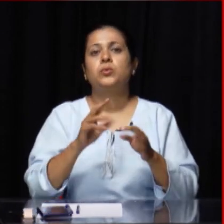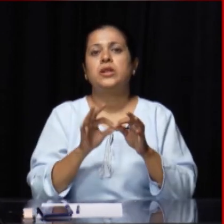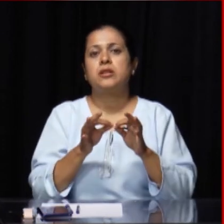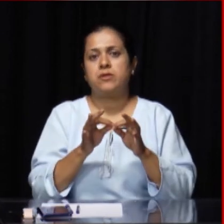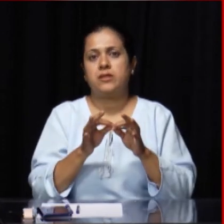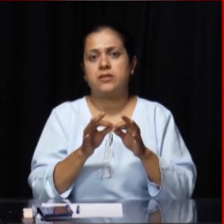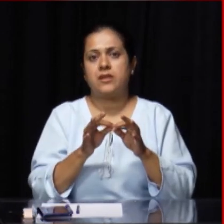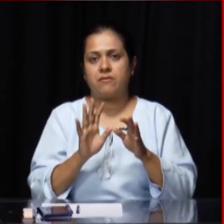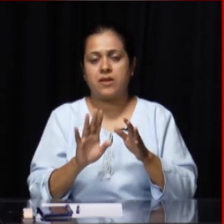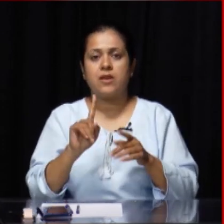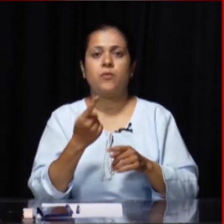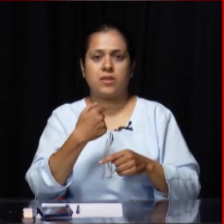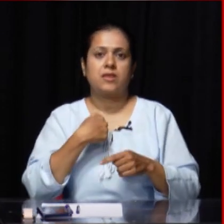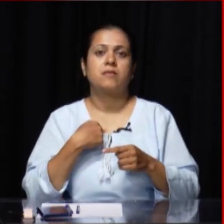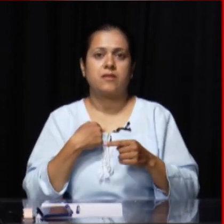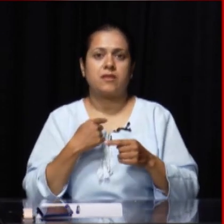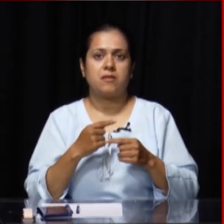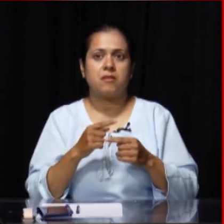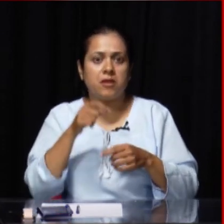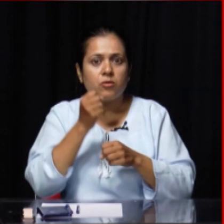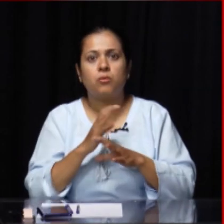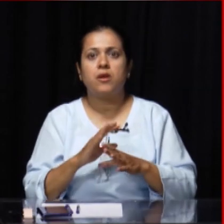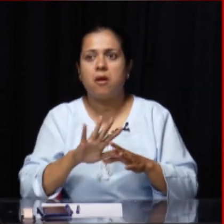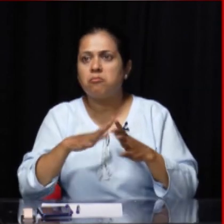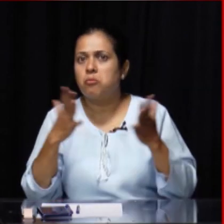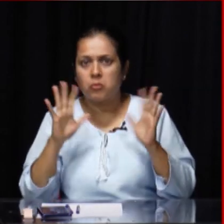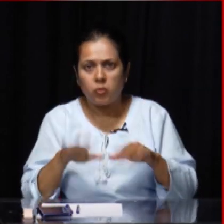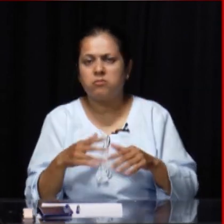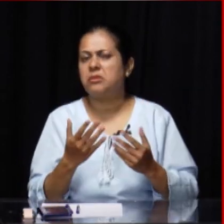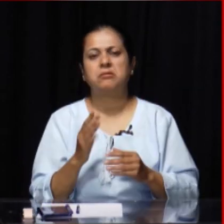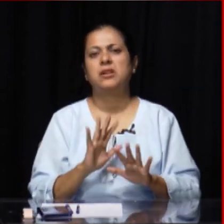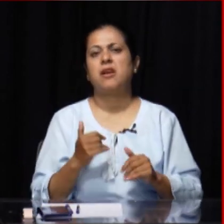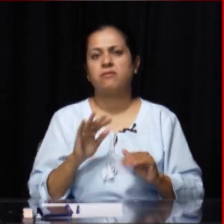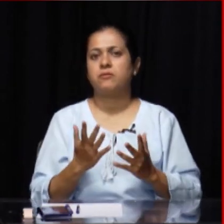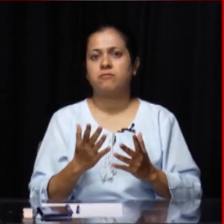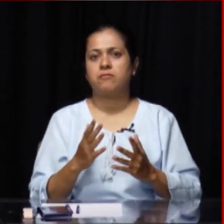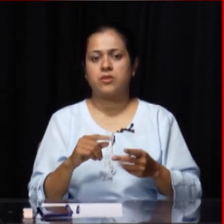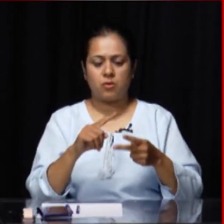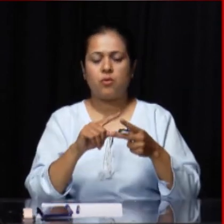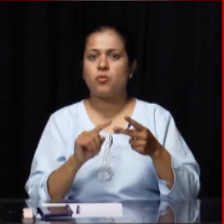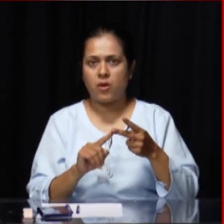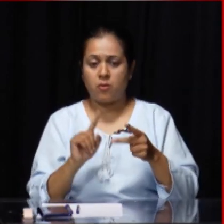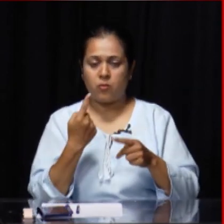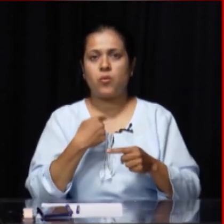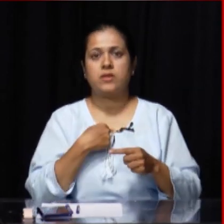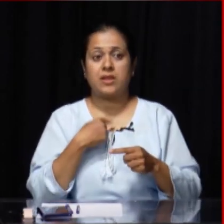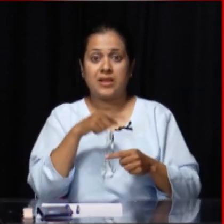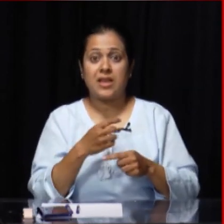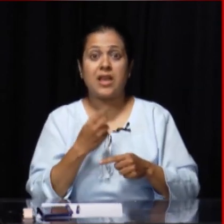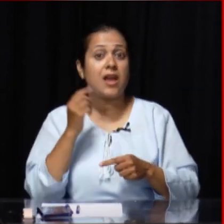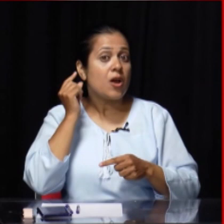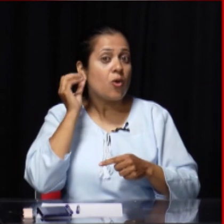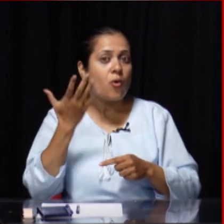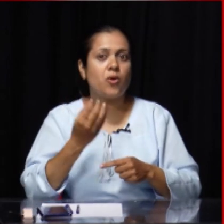sign language experts in Goa. We should have many. We don't have. But she is one of them. She is a gold medalist